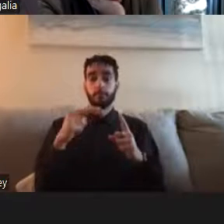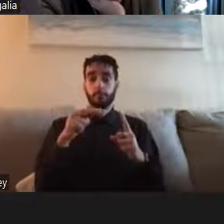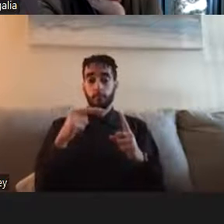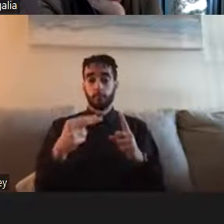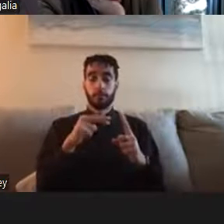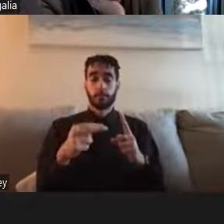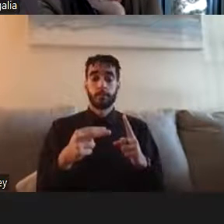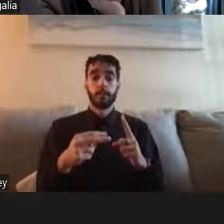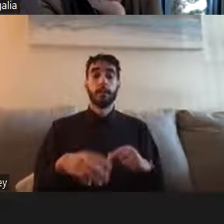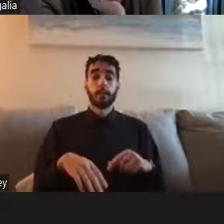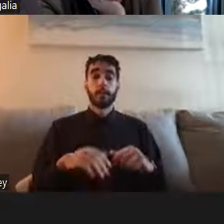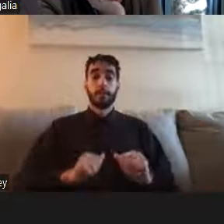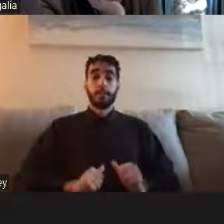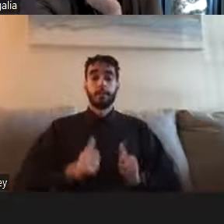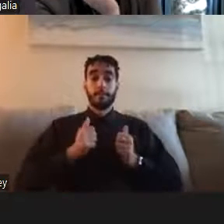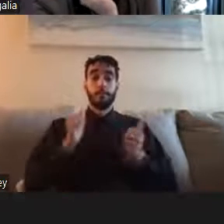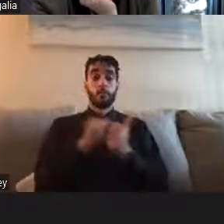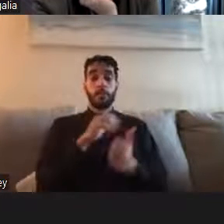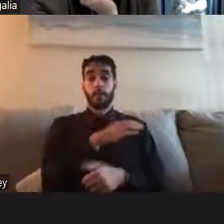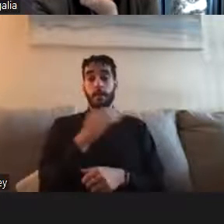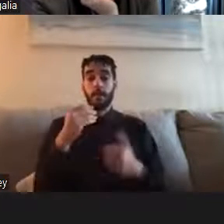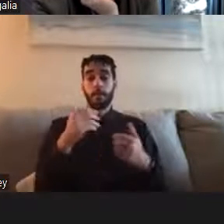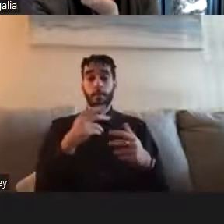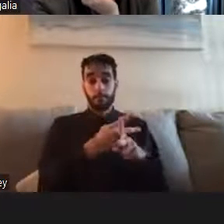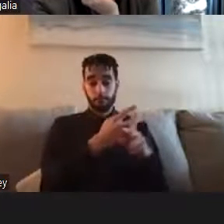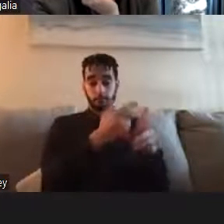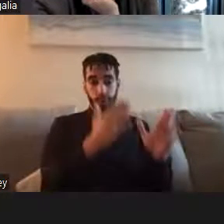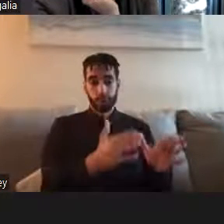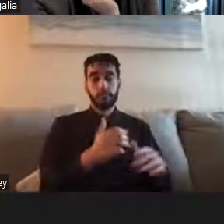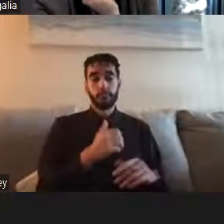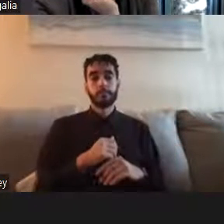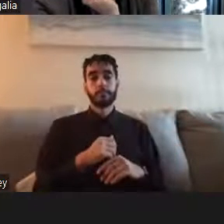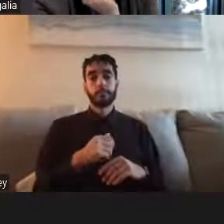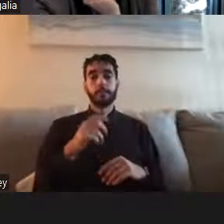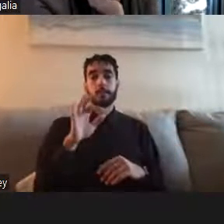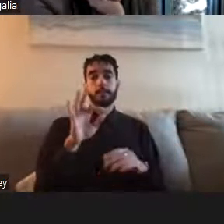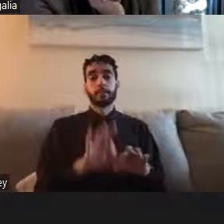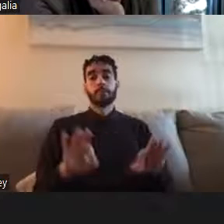living with this condition, how important it is to keep the enhanced